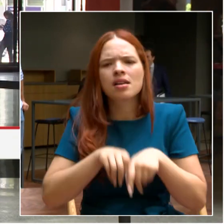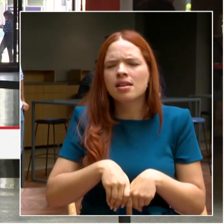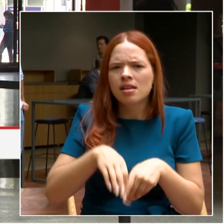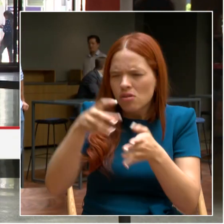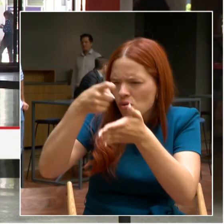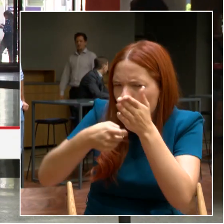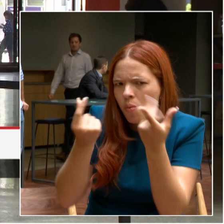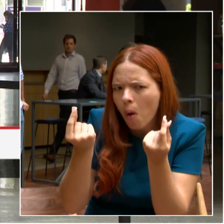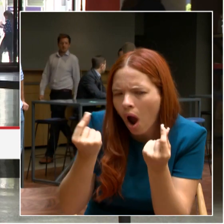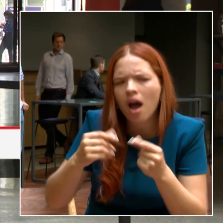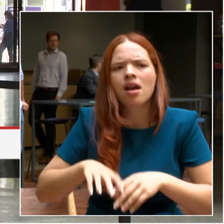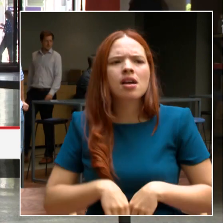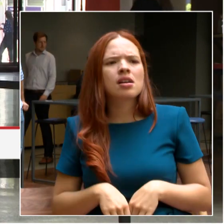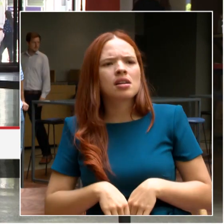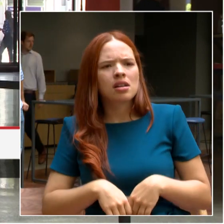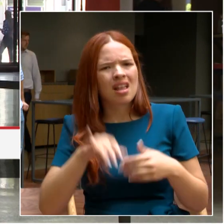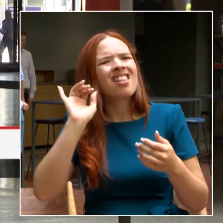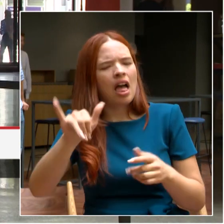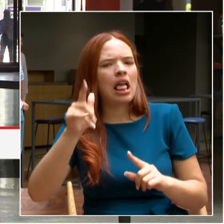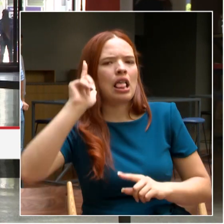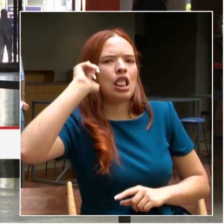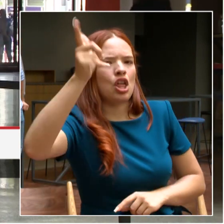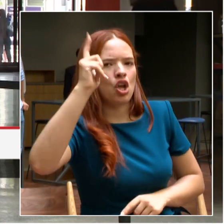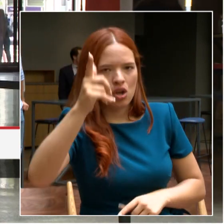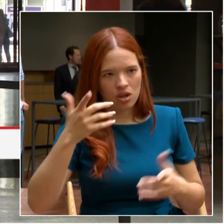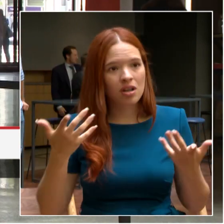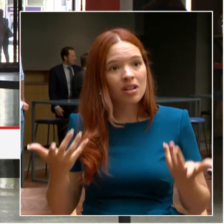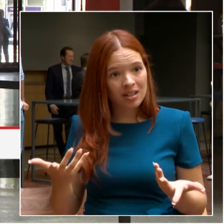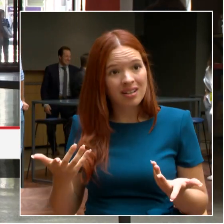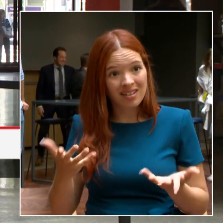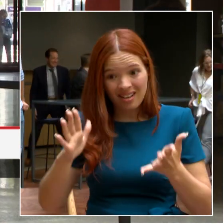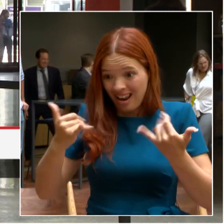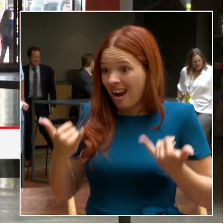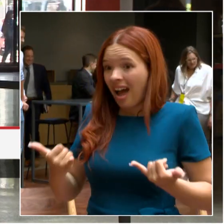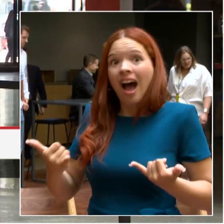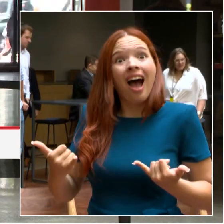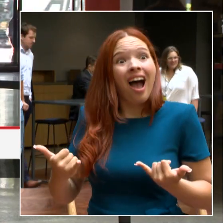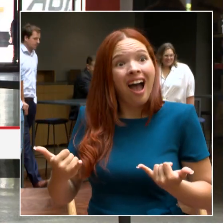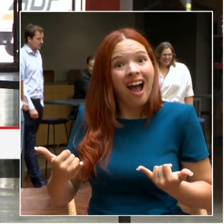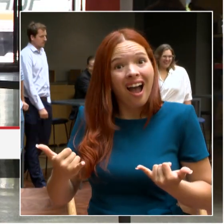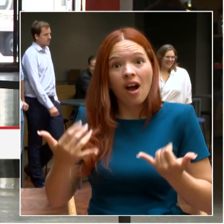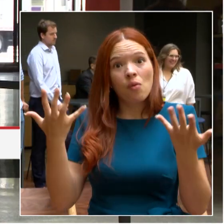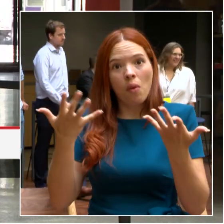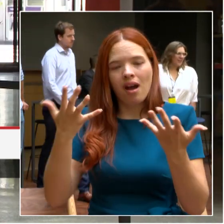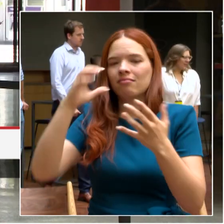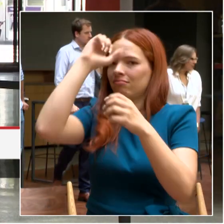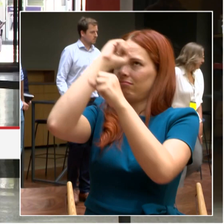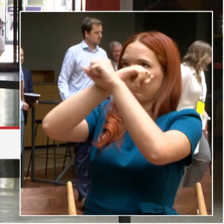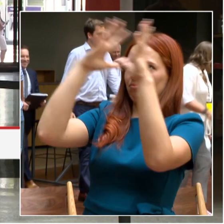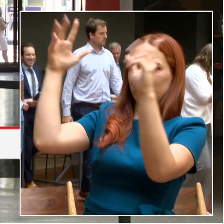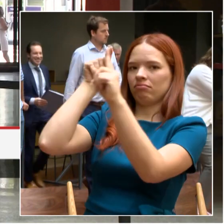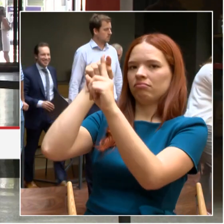All of that will come, but today, this is the day for big picture, big vision, big thinking, and I'm